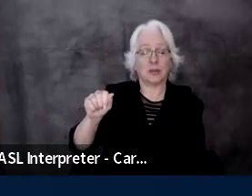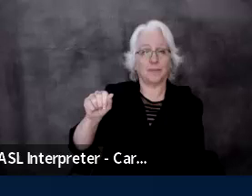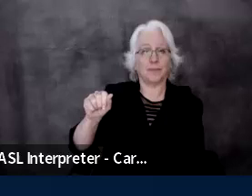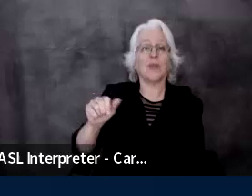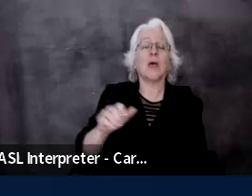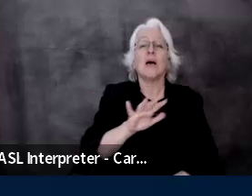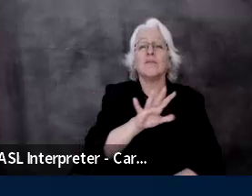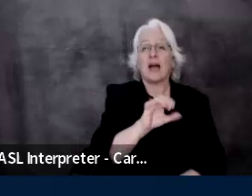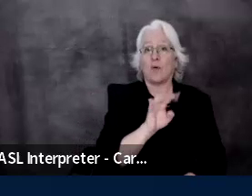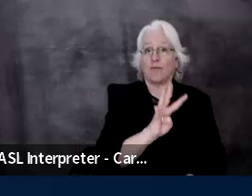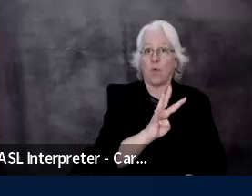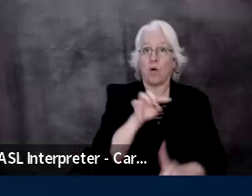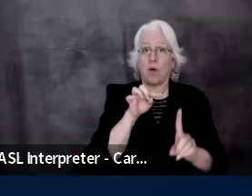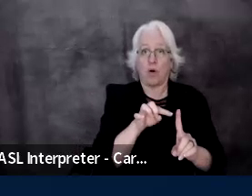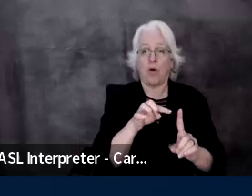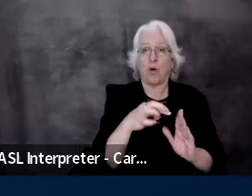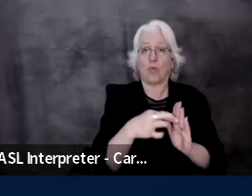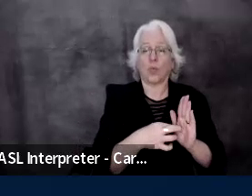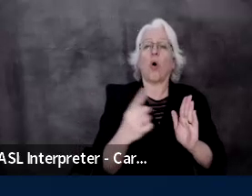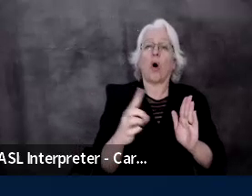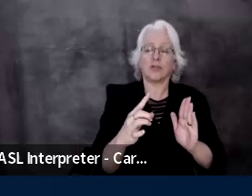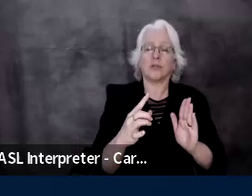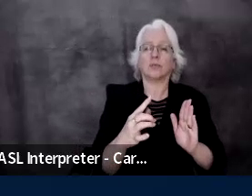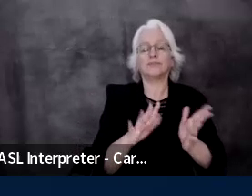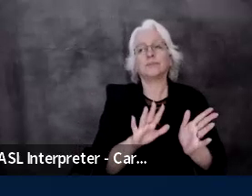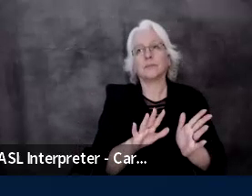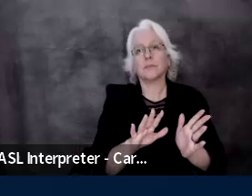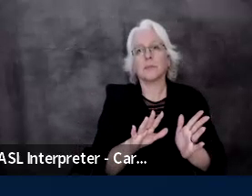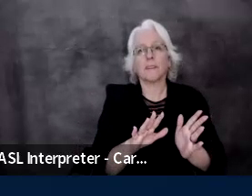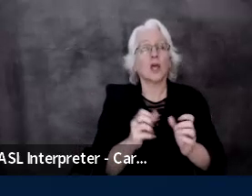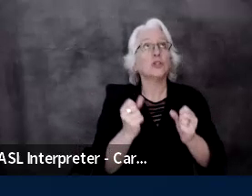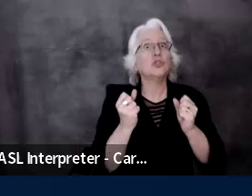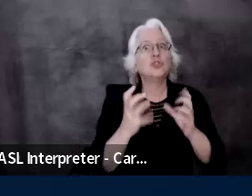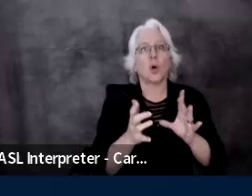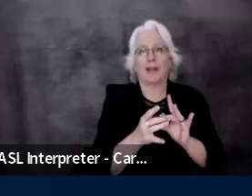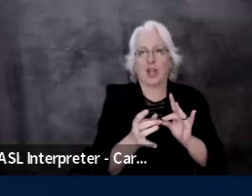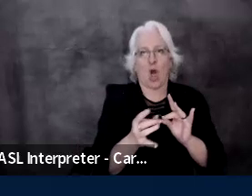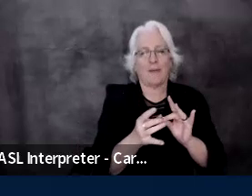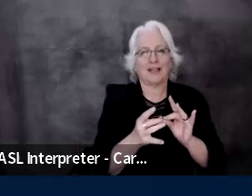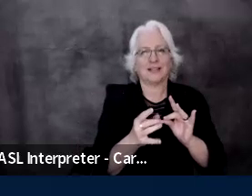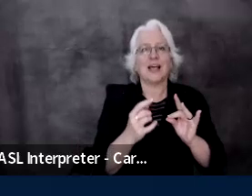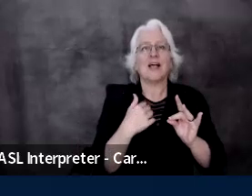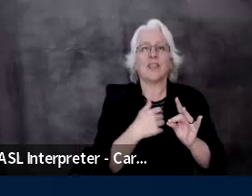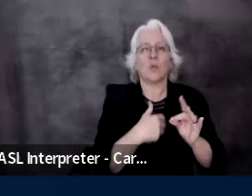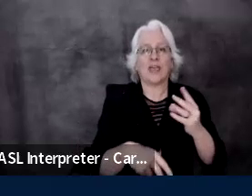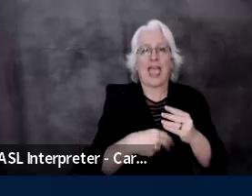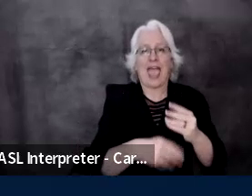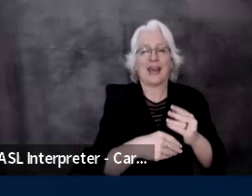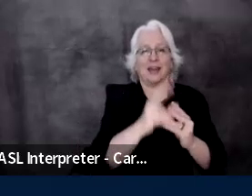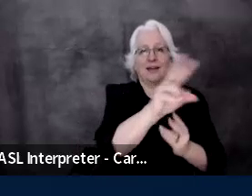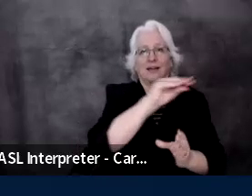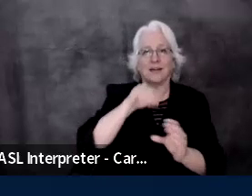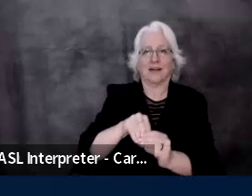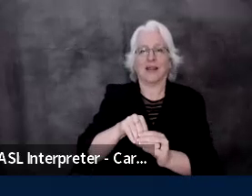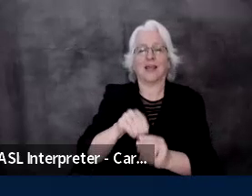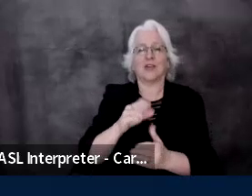Section 504, that rule also got, in fact, so much comments that we actually added in some of this stuff to the final rule. which isn't